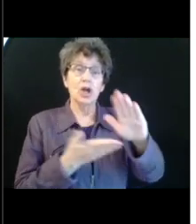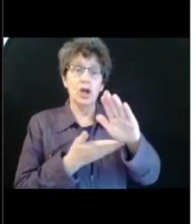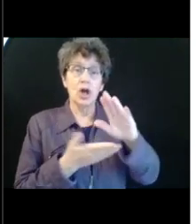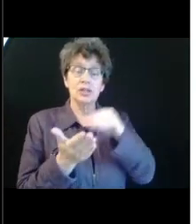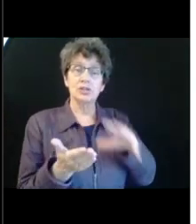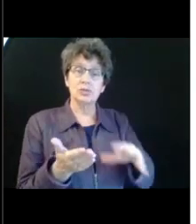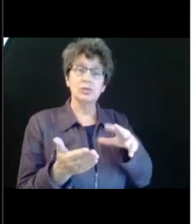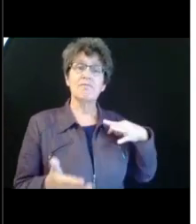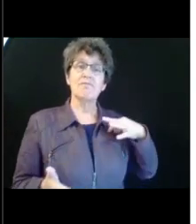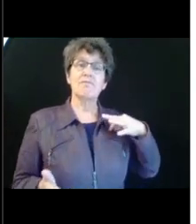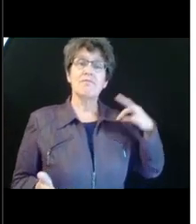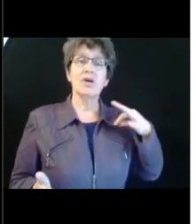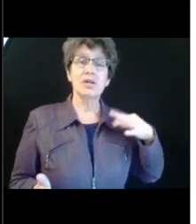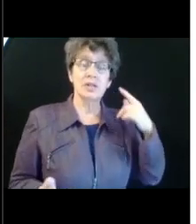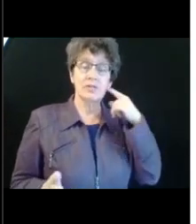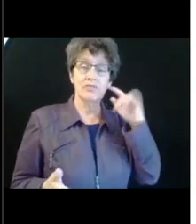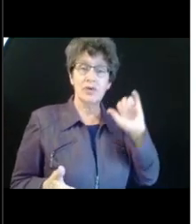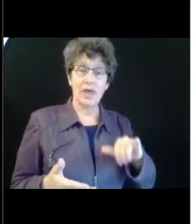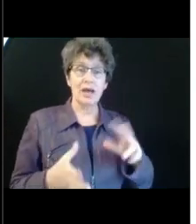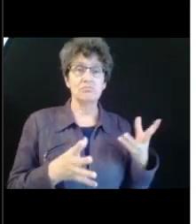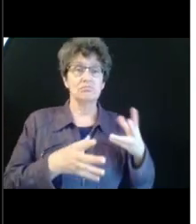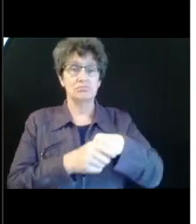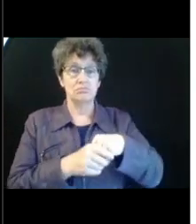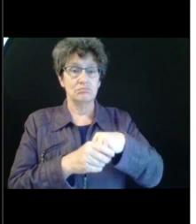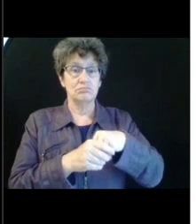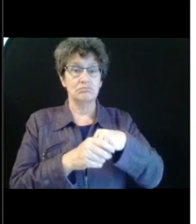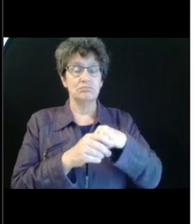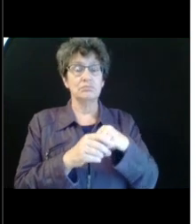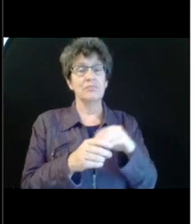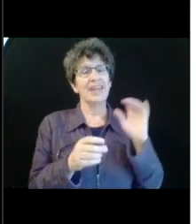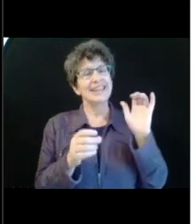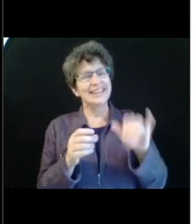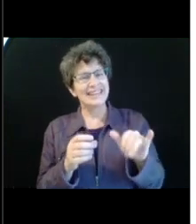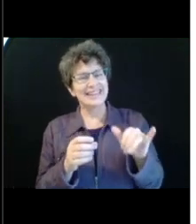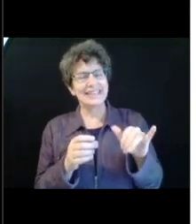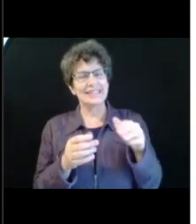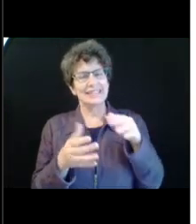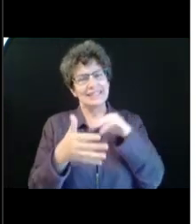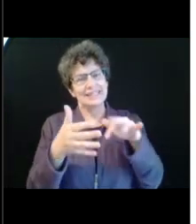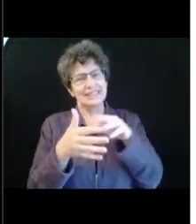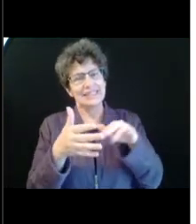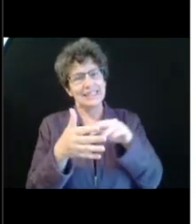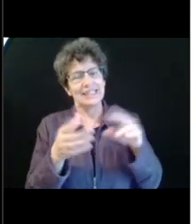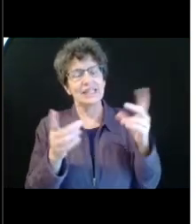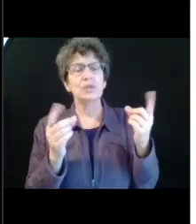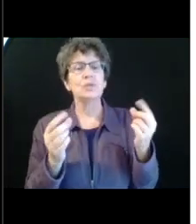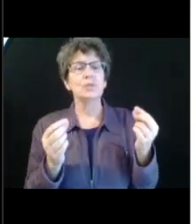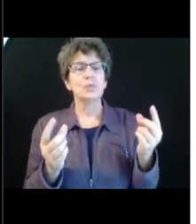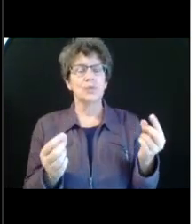in the study. And so in this study, what happened is they were actually